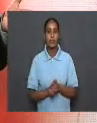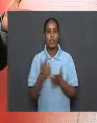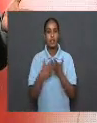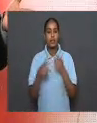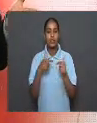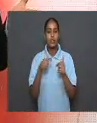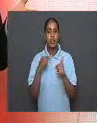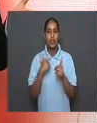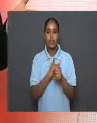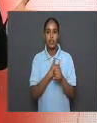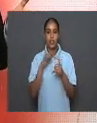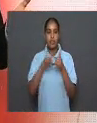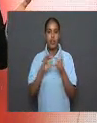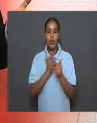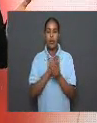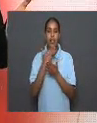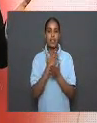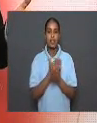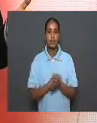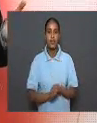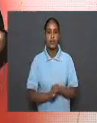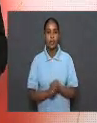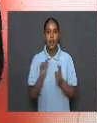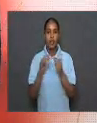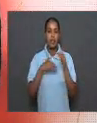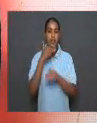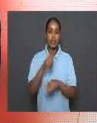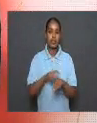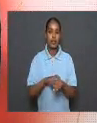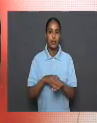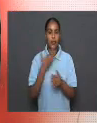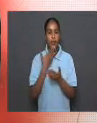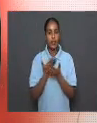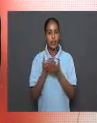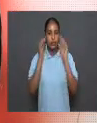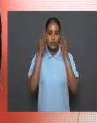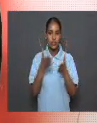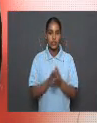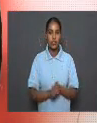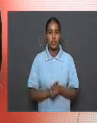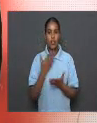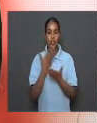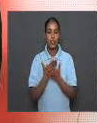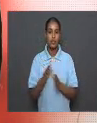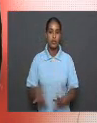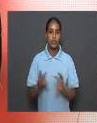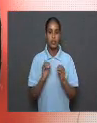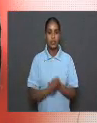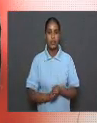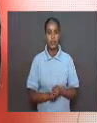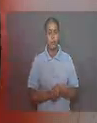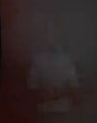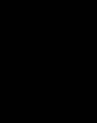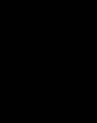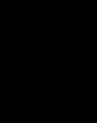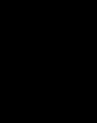This brings us to the end of our lesson. Until next time, thank you, teacher. Thank you, students.